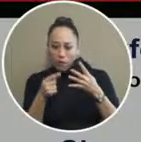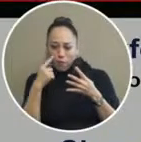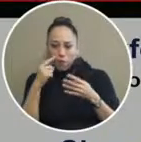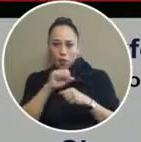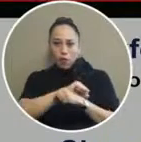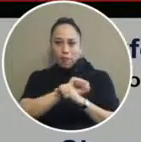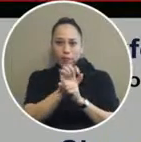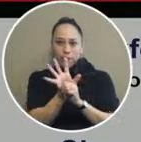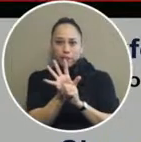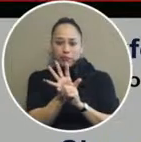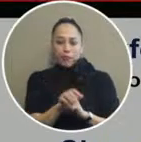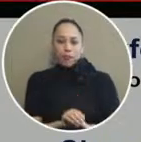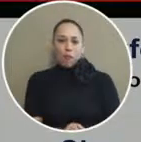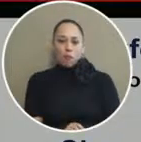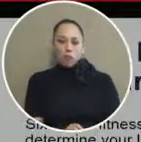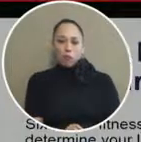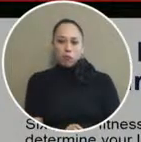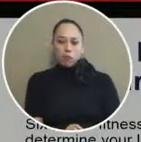Next slide.